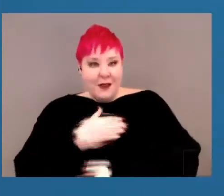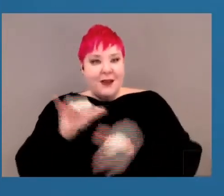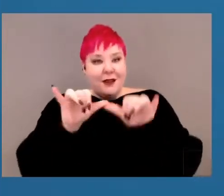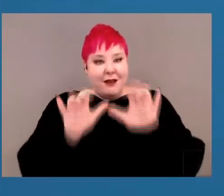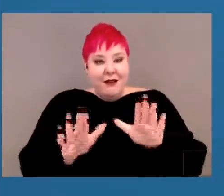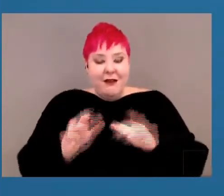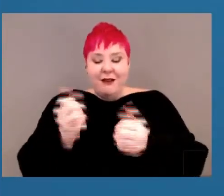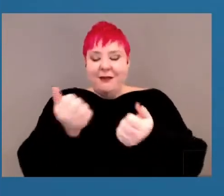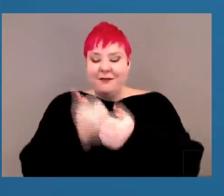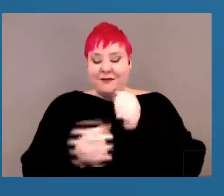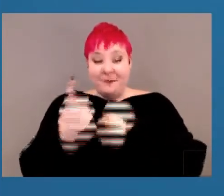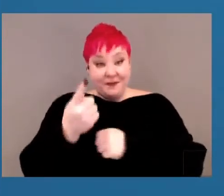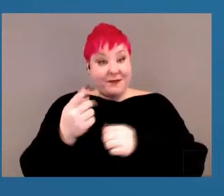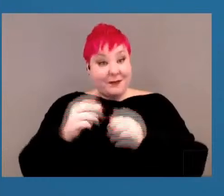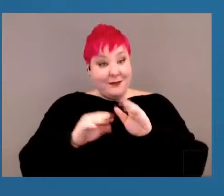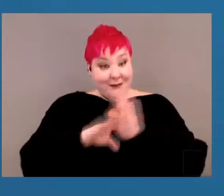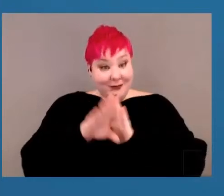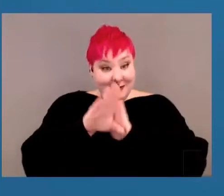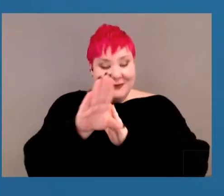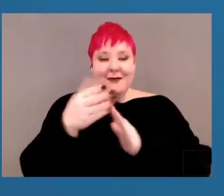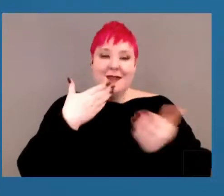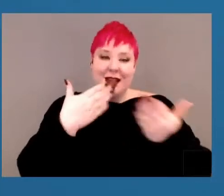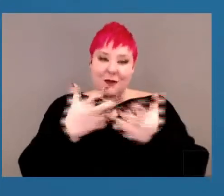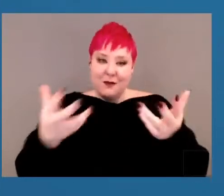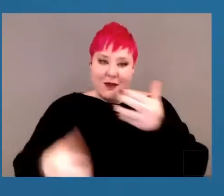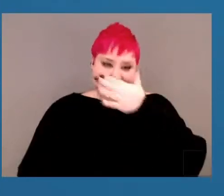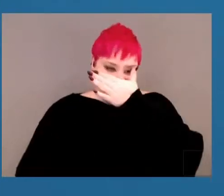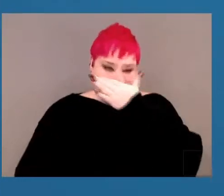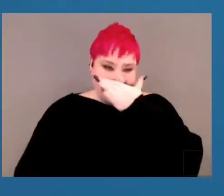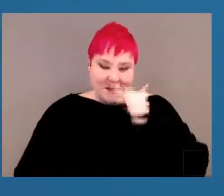together. Congratulations. Thank you.